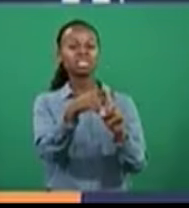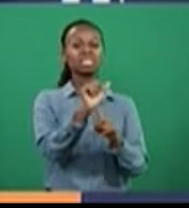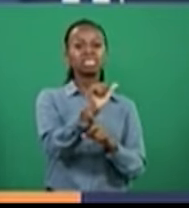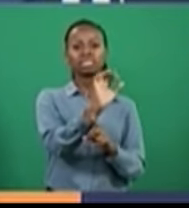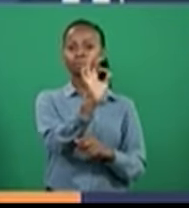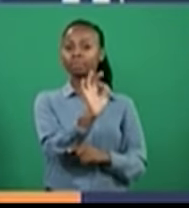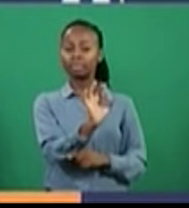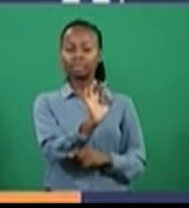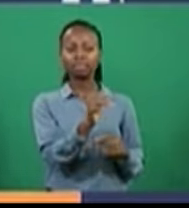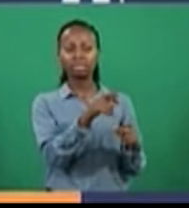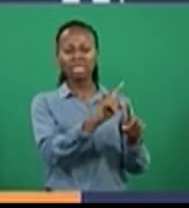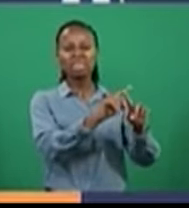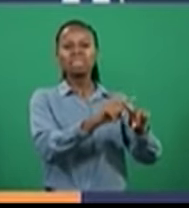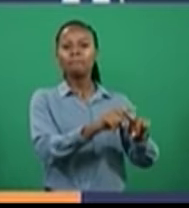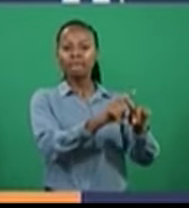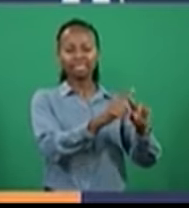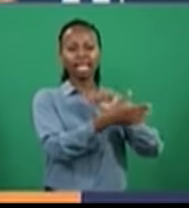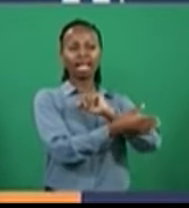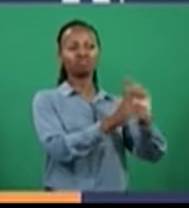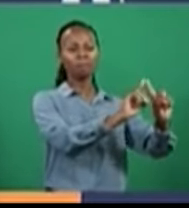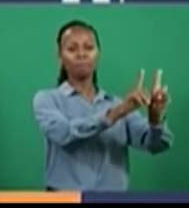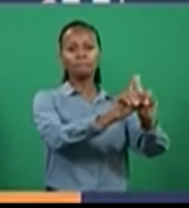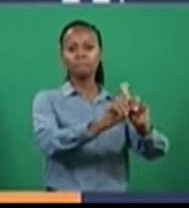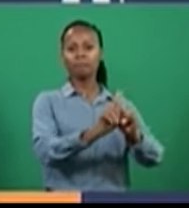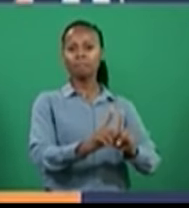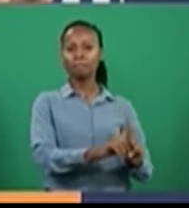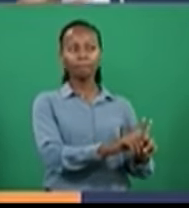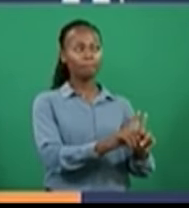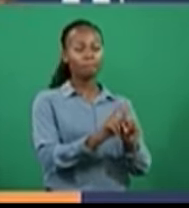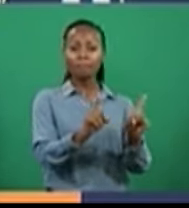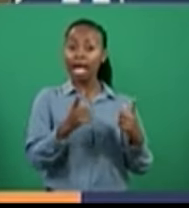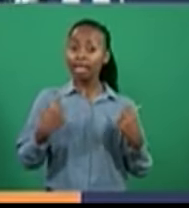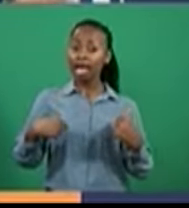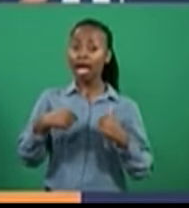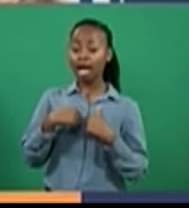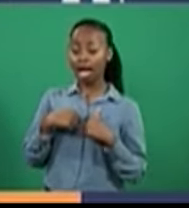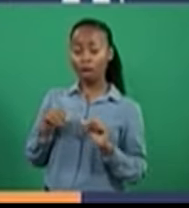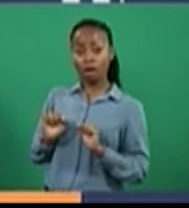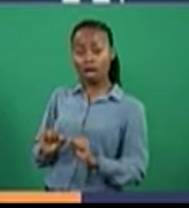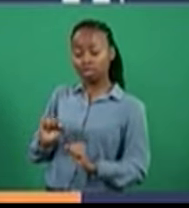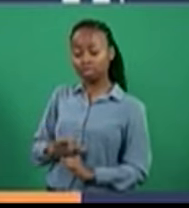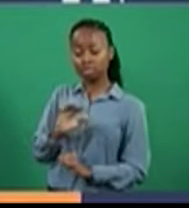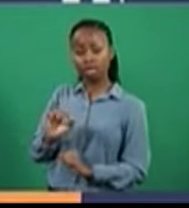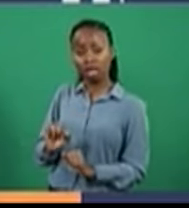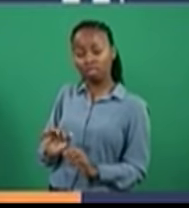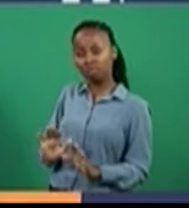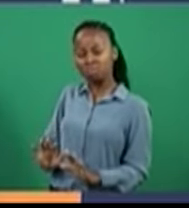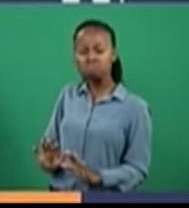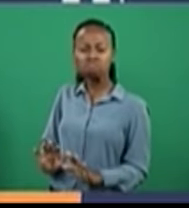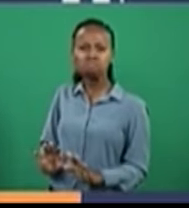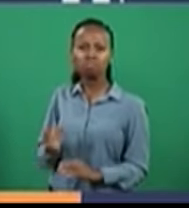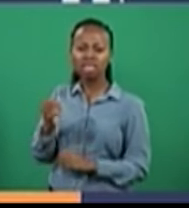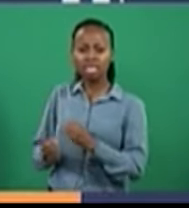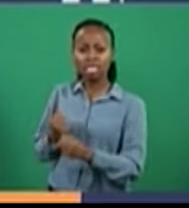on different countries, whereas ours, if you take the